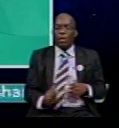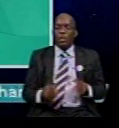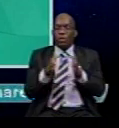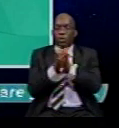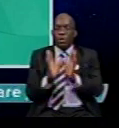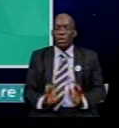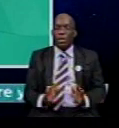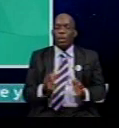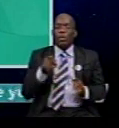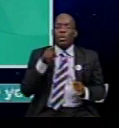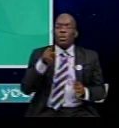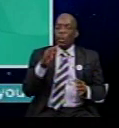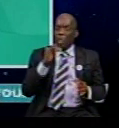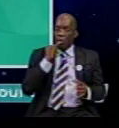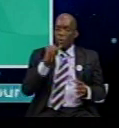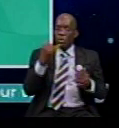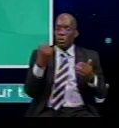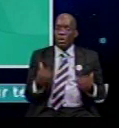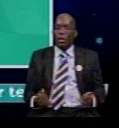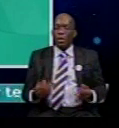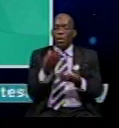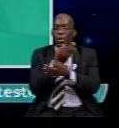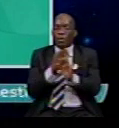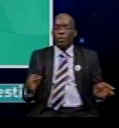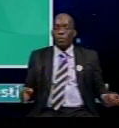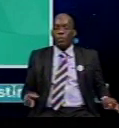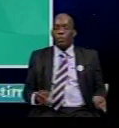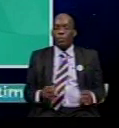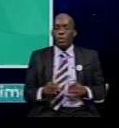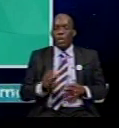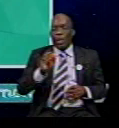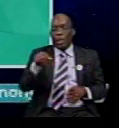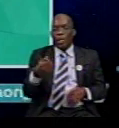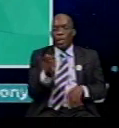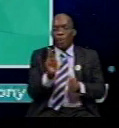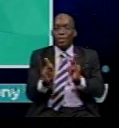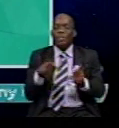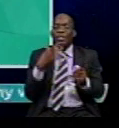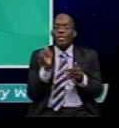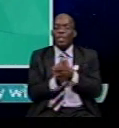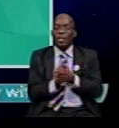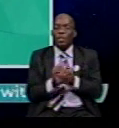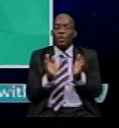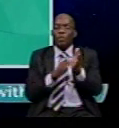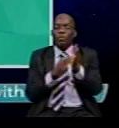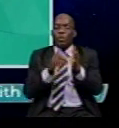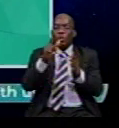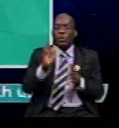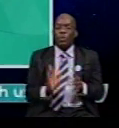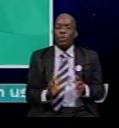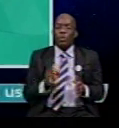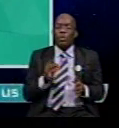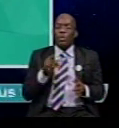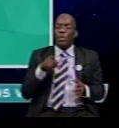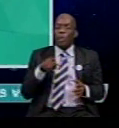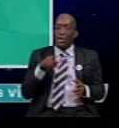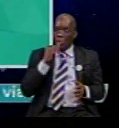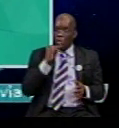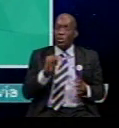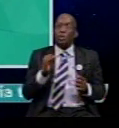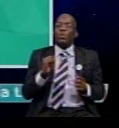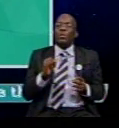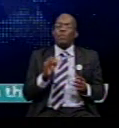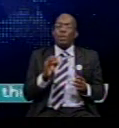free. Udo Abel says, praise God, I am healed of hallucinations and I'm